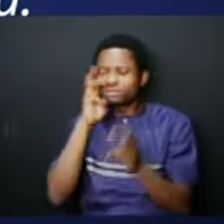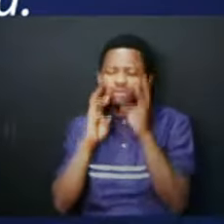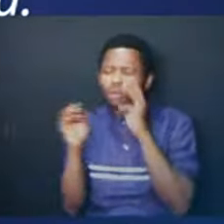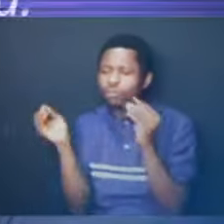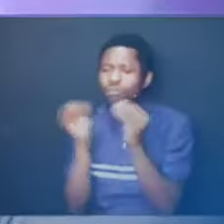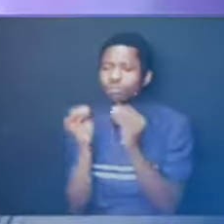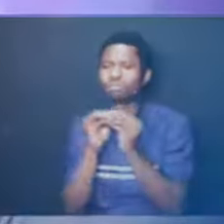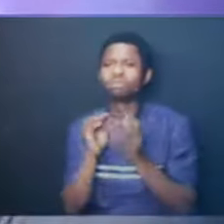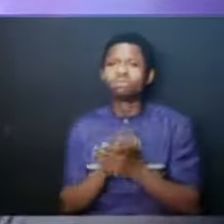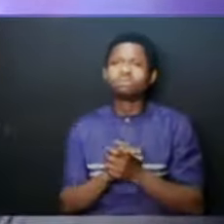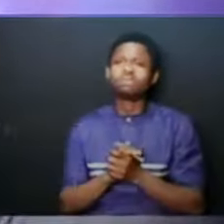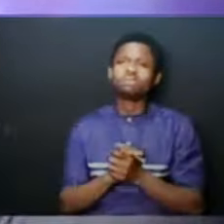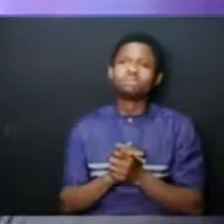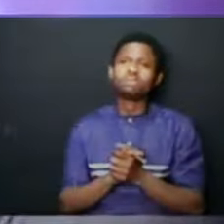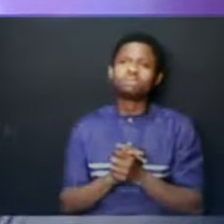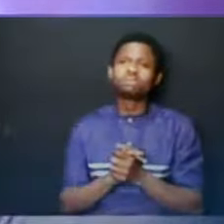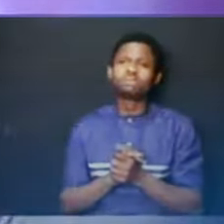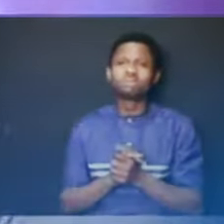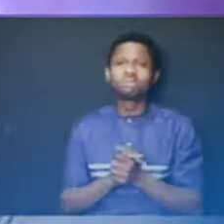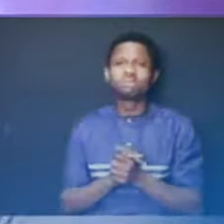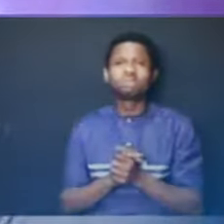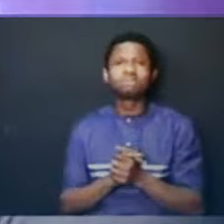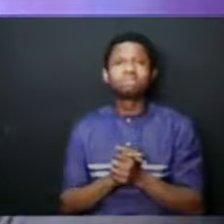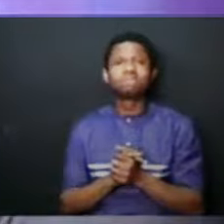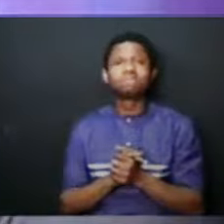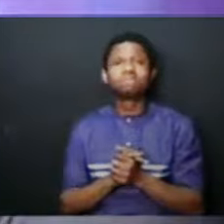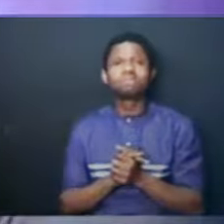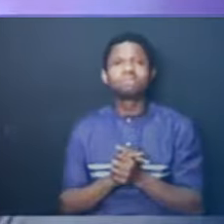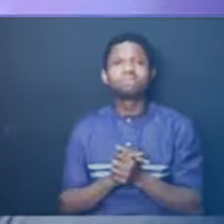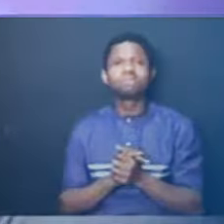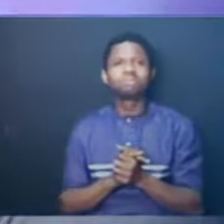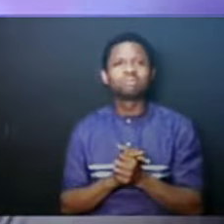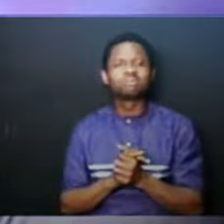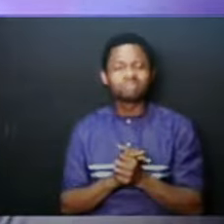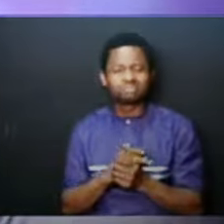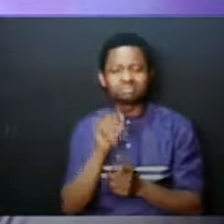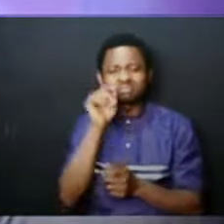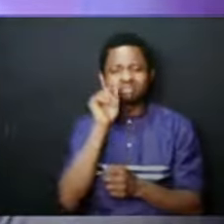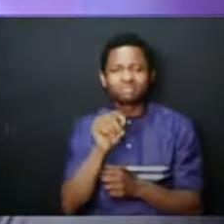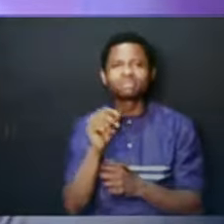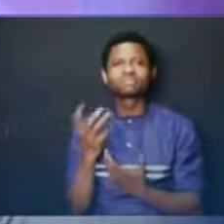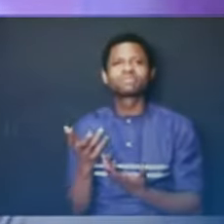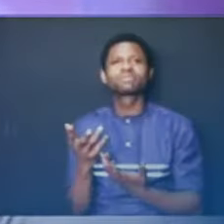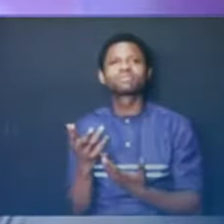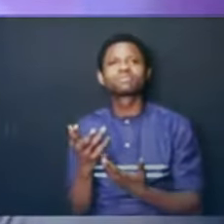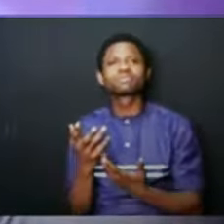that you are more righteous than I. He said, you have treated me well.